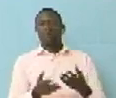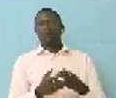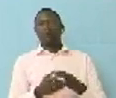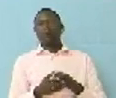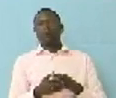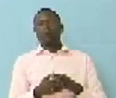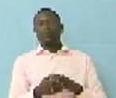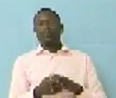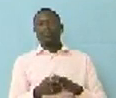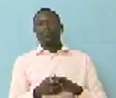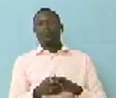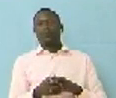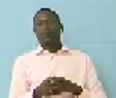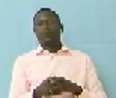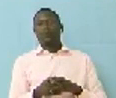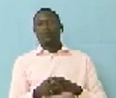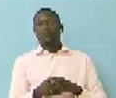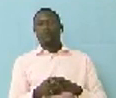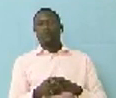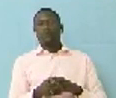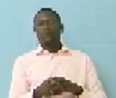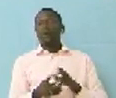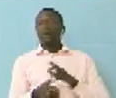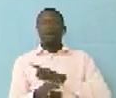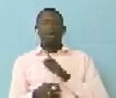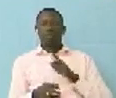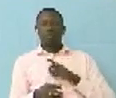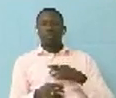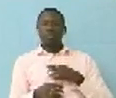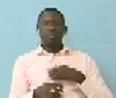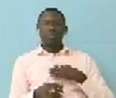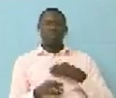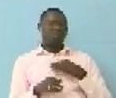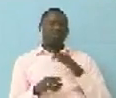And we condemn it at any time.